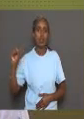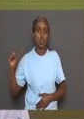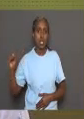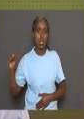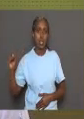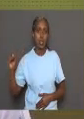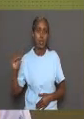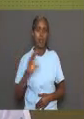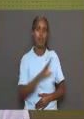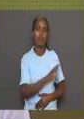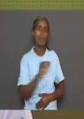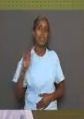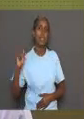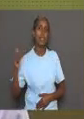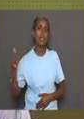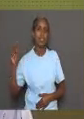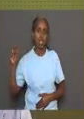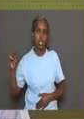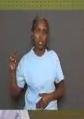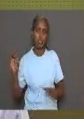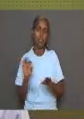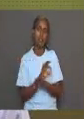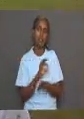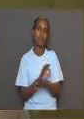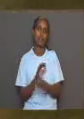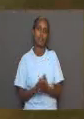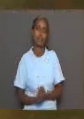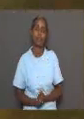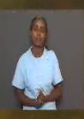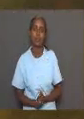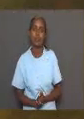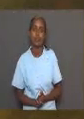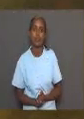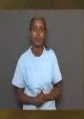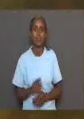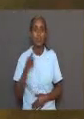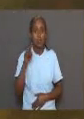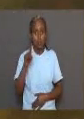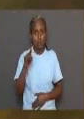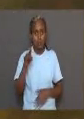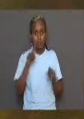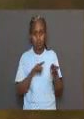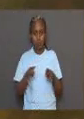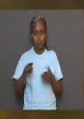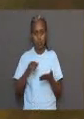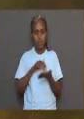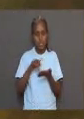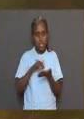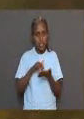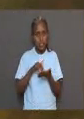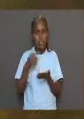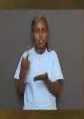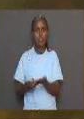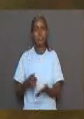cosine, and tangent functions. You also studied their graphs.